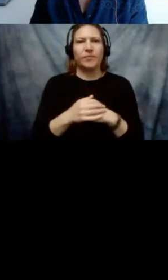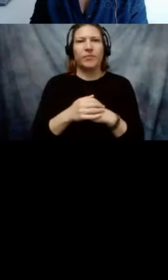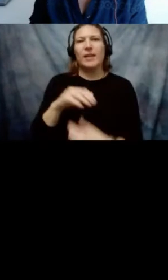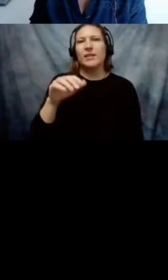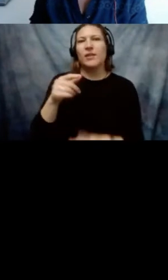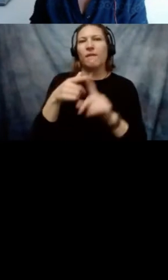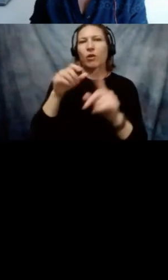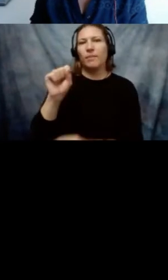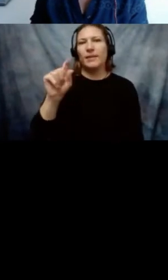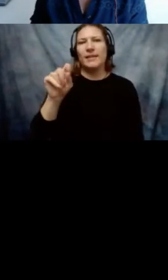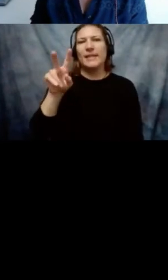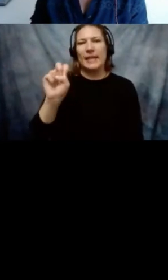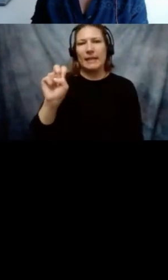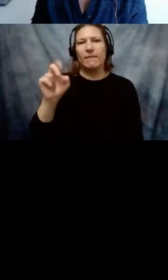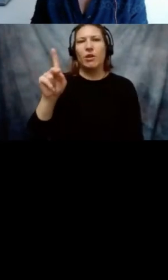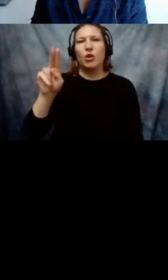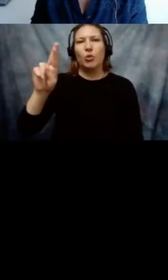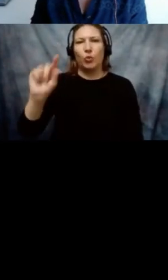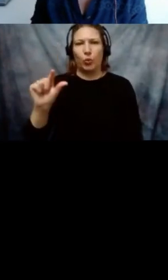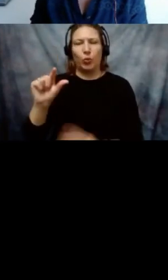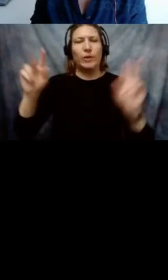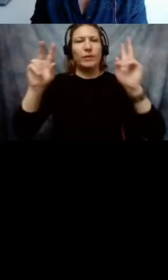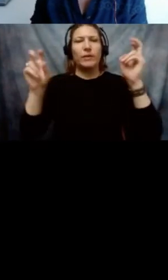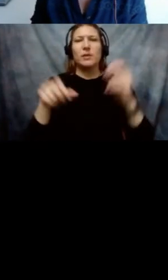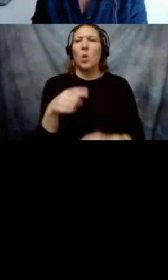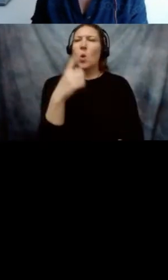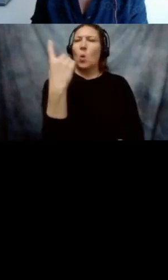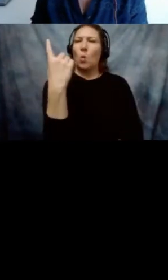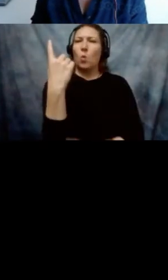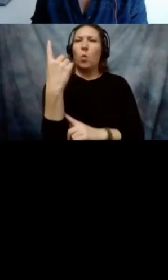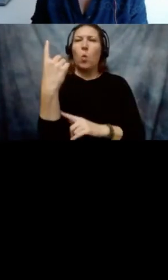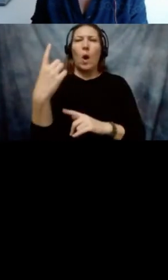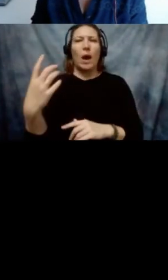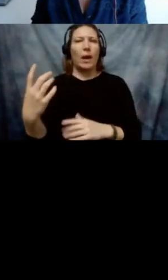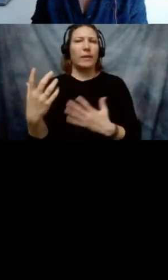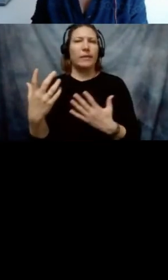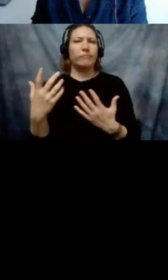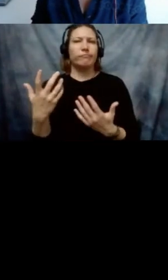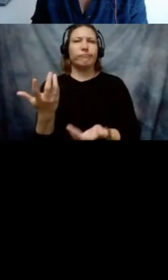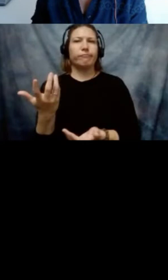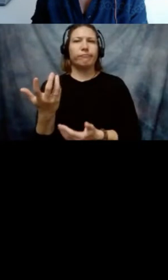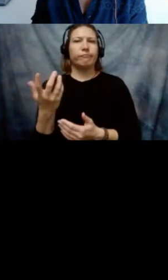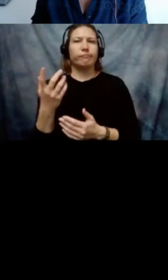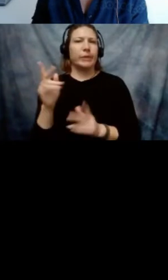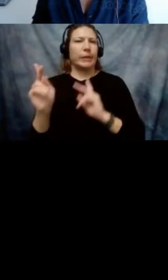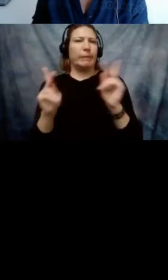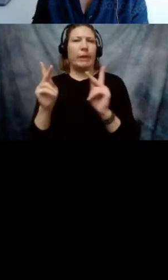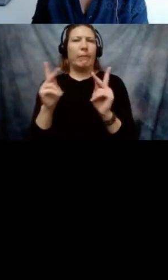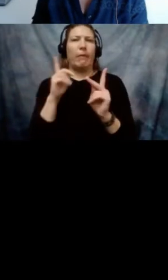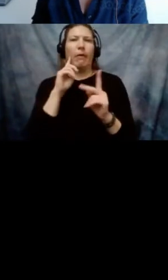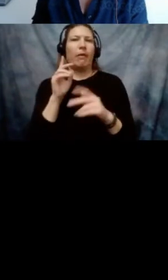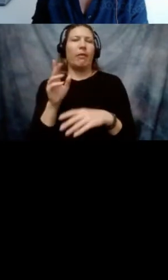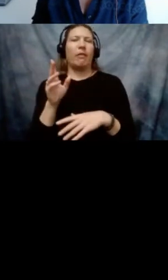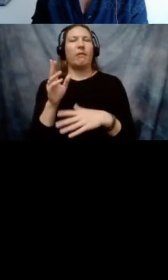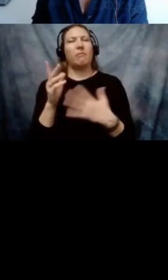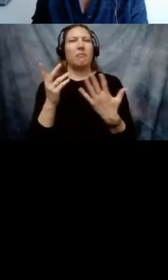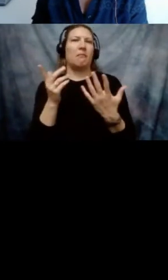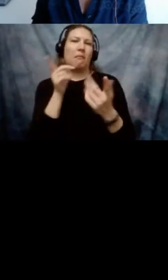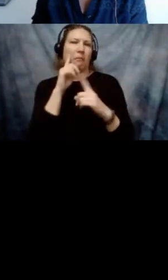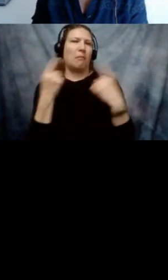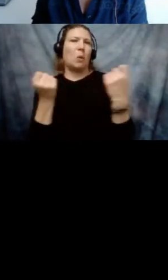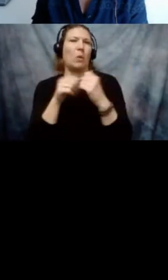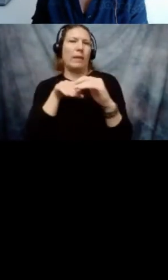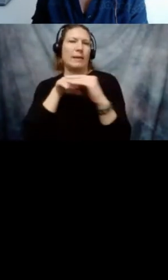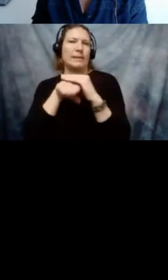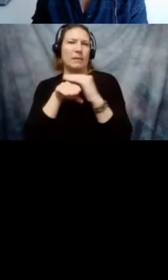which doesn't get made nearly often enough is how extraordinarily better it makes some people's lives. How